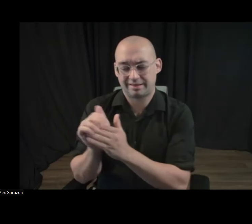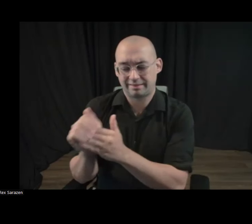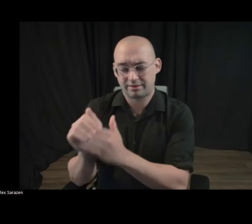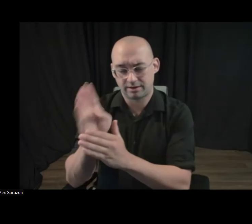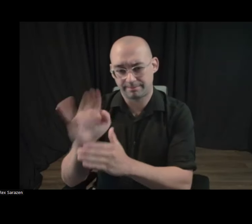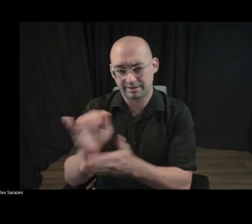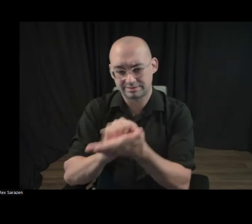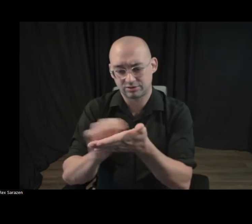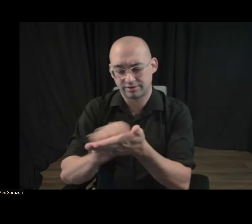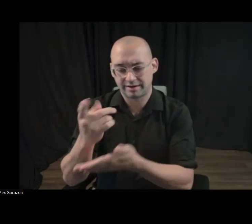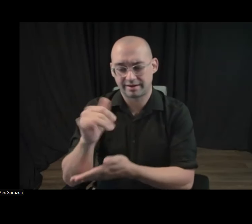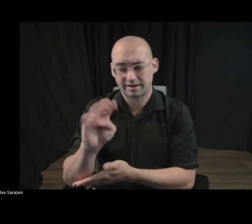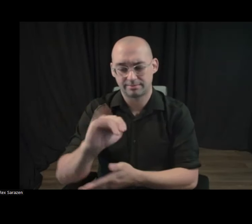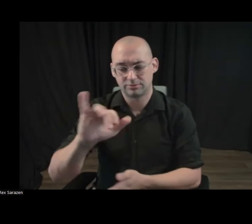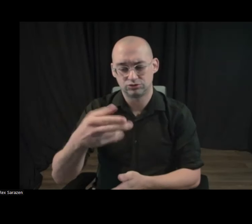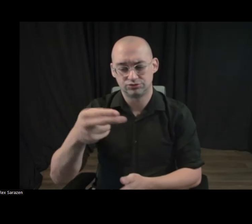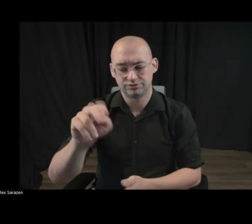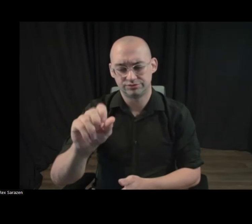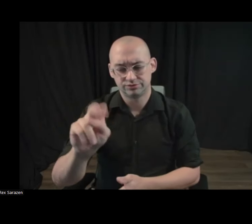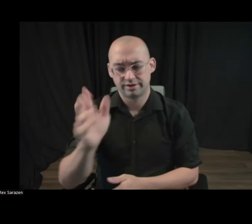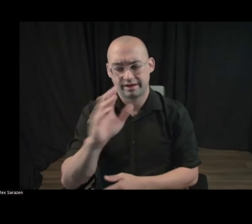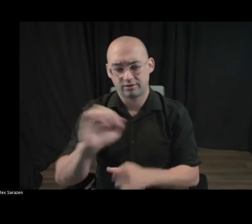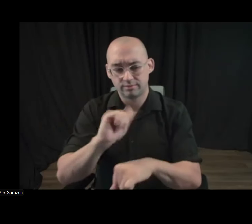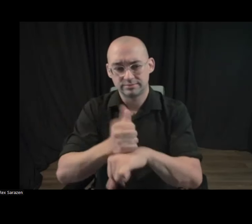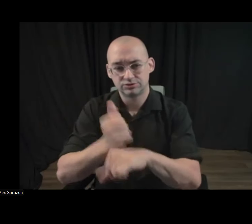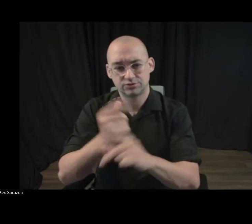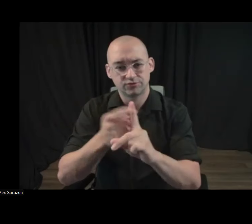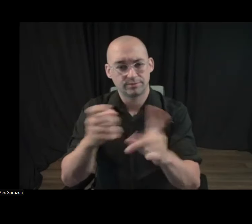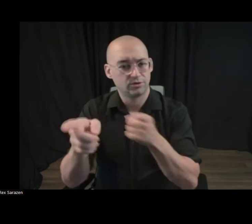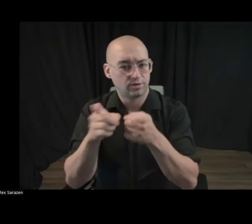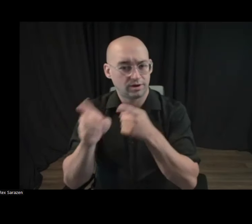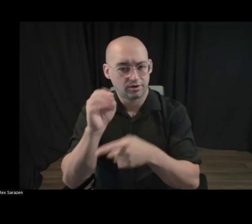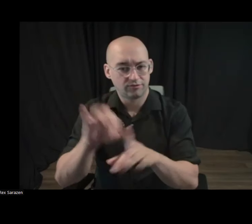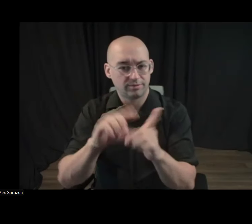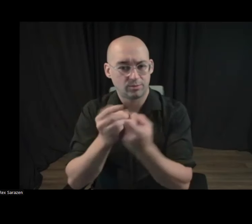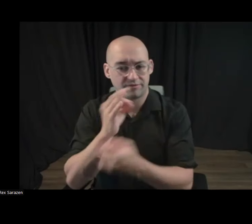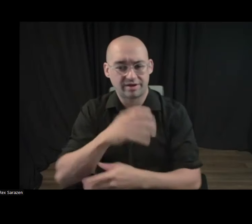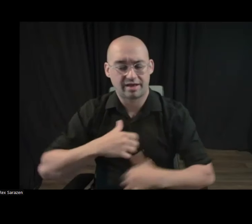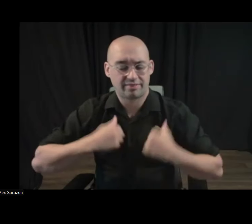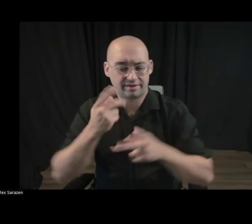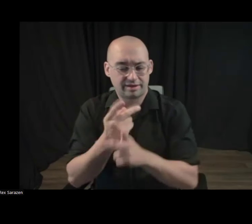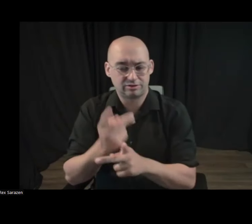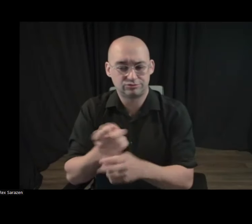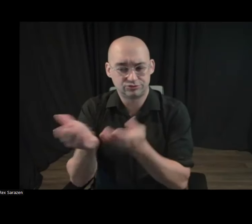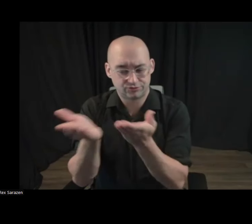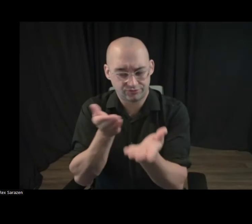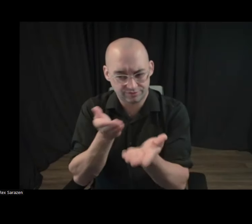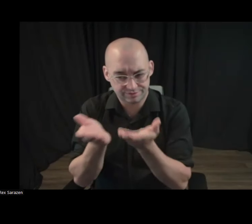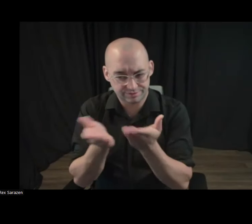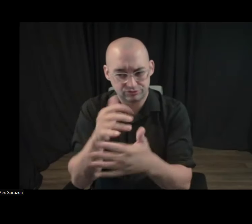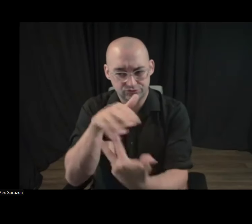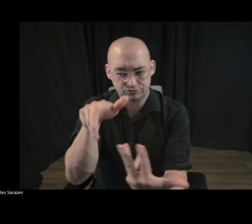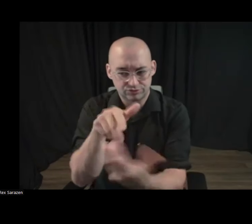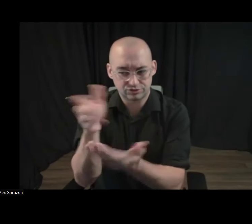Kim Johnson, and representation from the directors of the Department of Healthcare Services, Social Services,